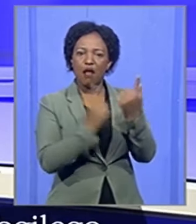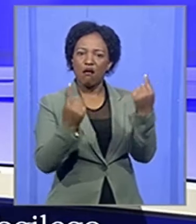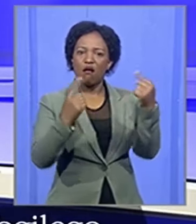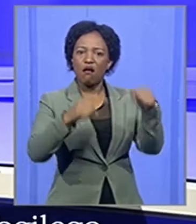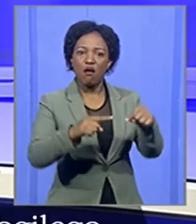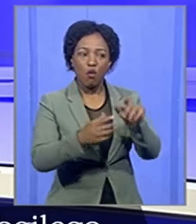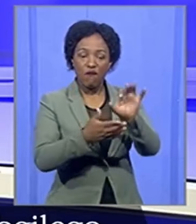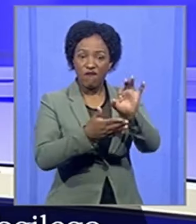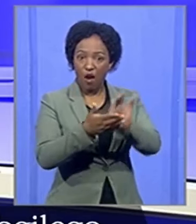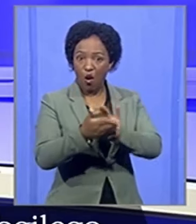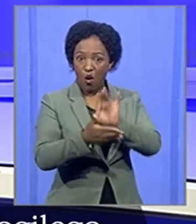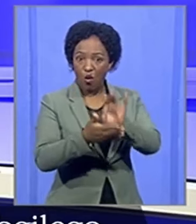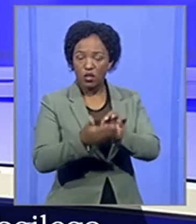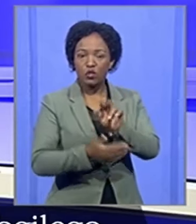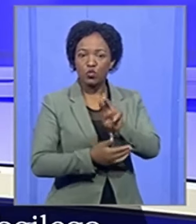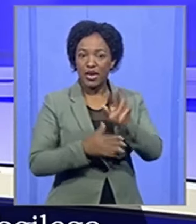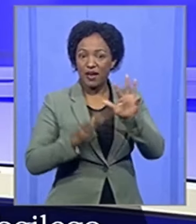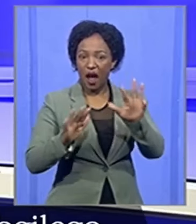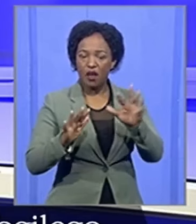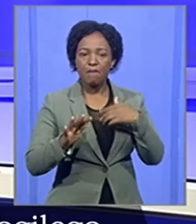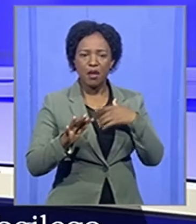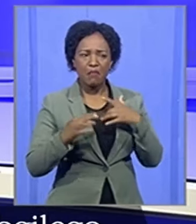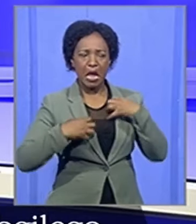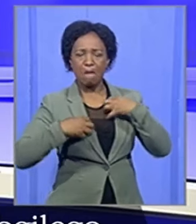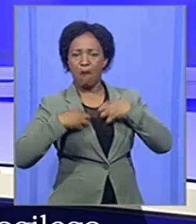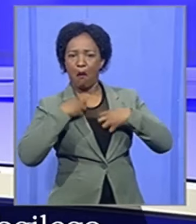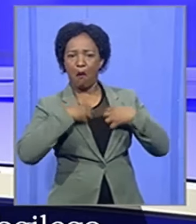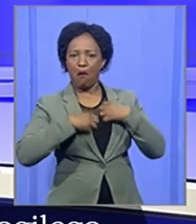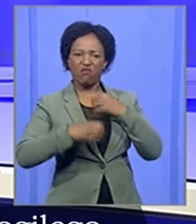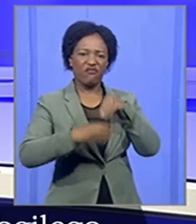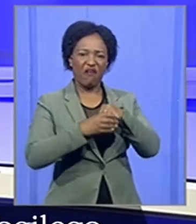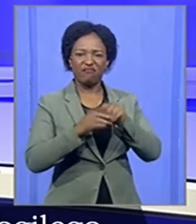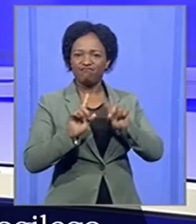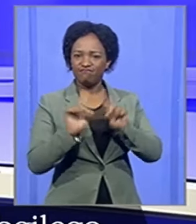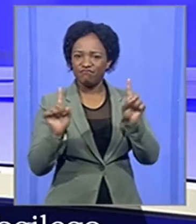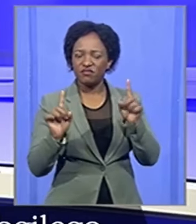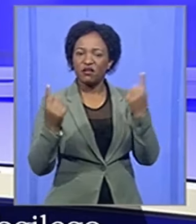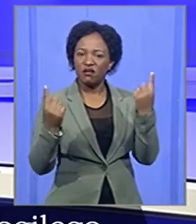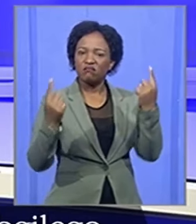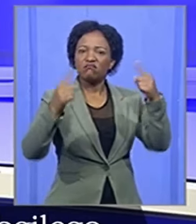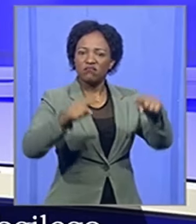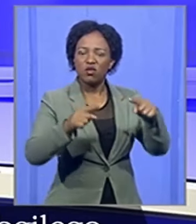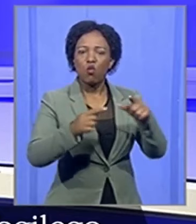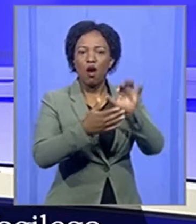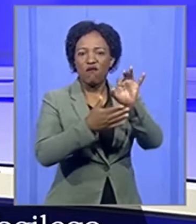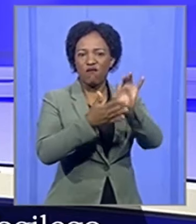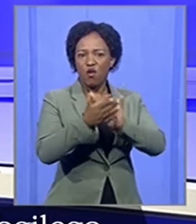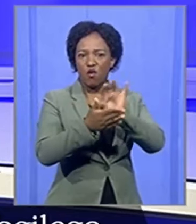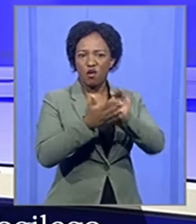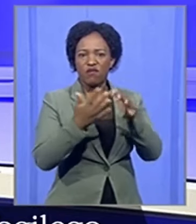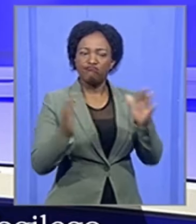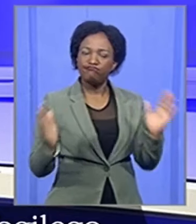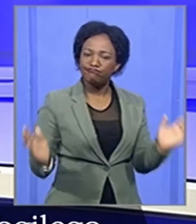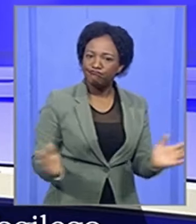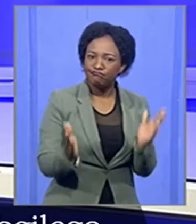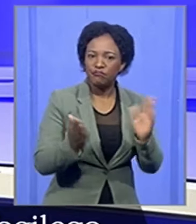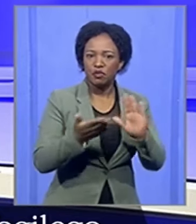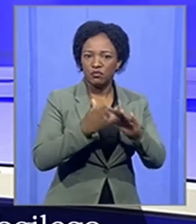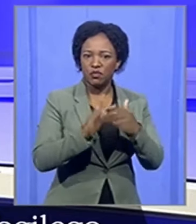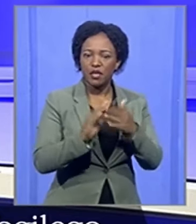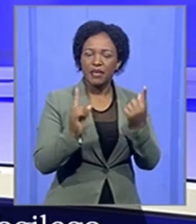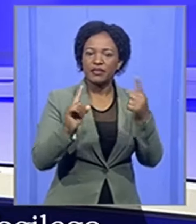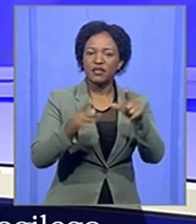bouta ka la 29 Mopitlo. Malema o ba bolela nakong ya lesolo la dikgetho la mokgatlo wa gabo. O tlhotlheleditše badudi go ya go boutela diphetogo